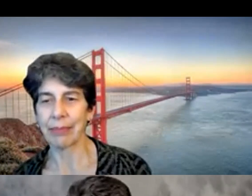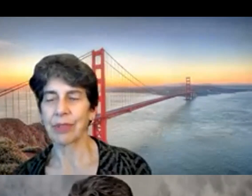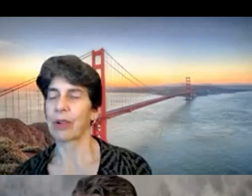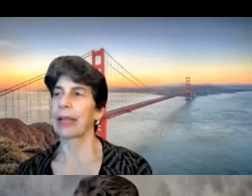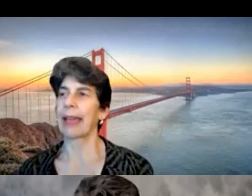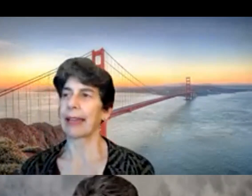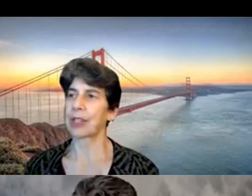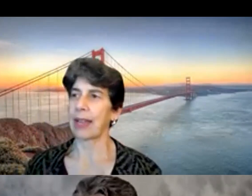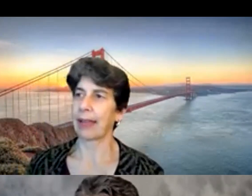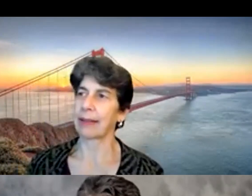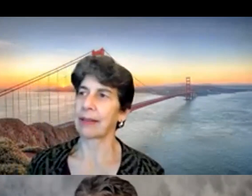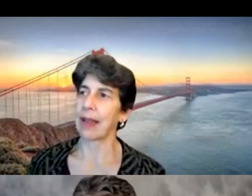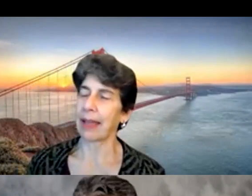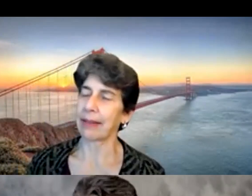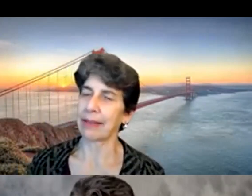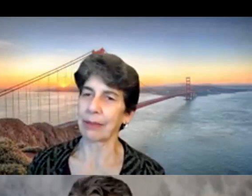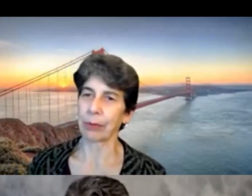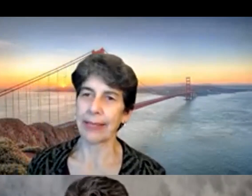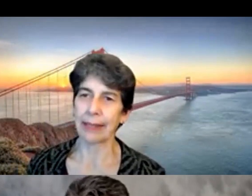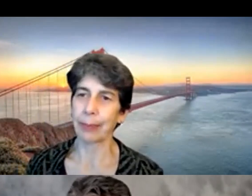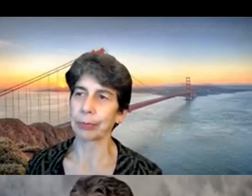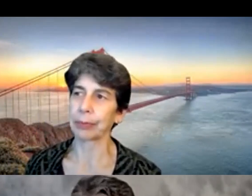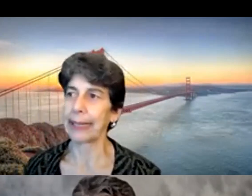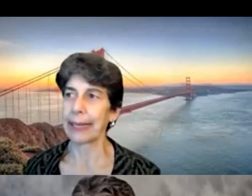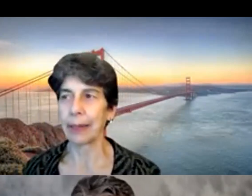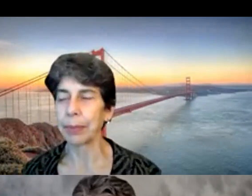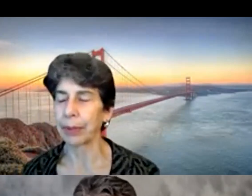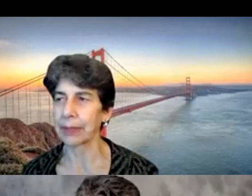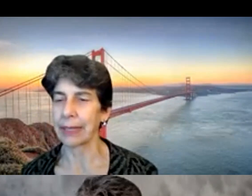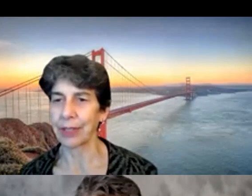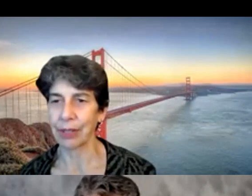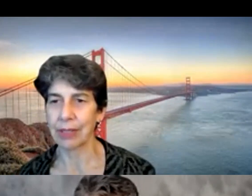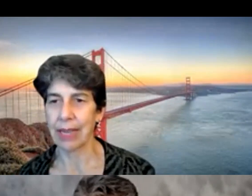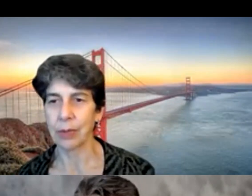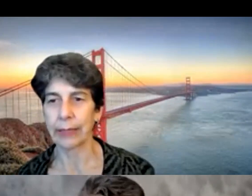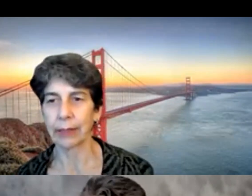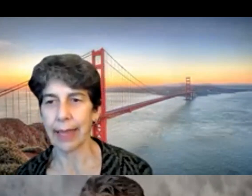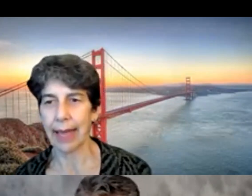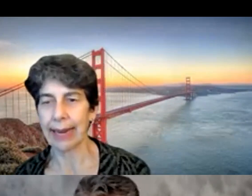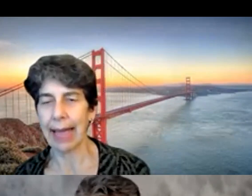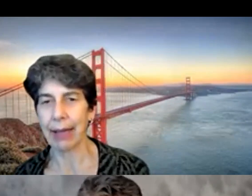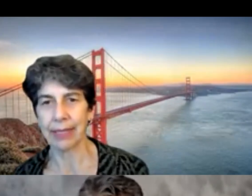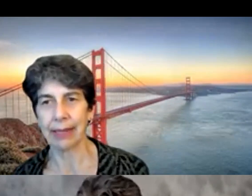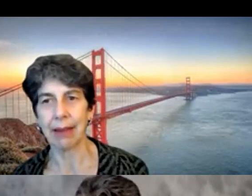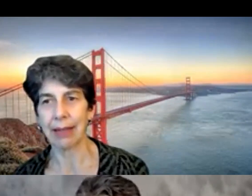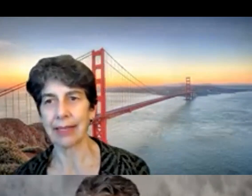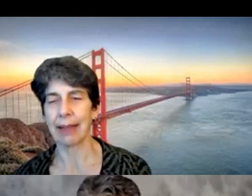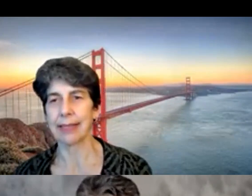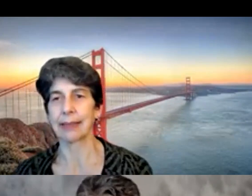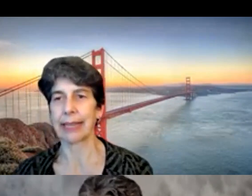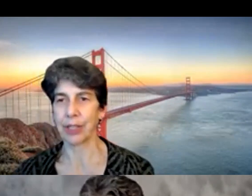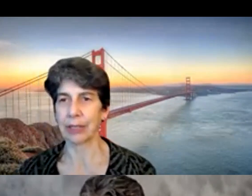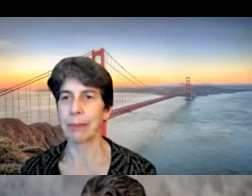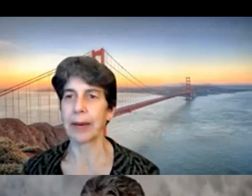staying so engaged and raising up really important issues as we look at housing, not